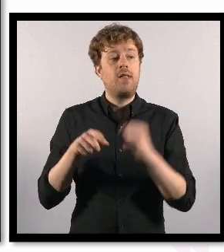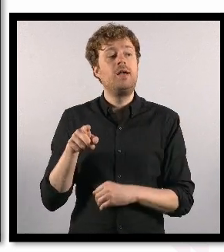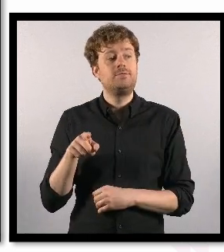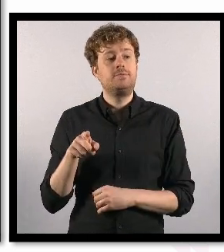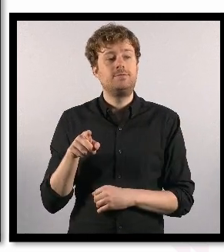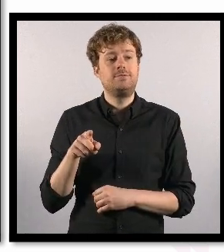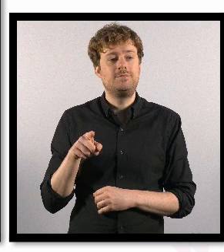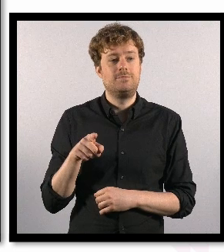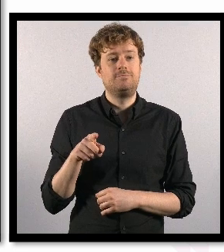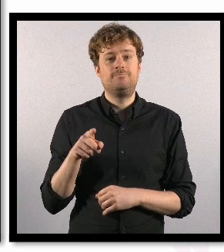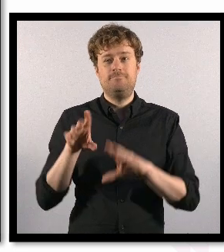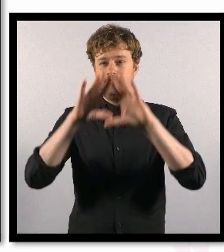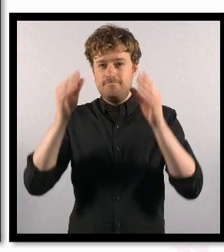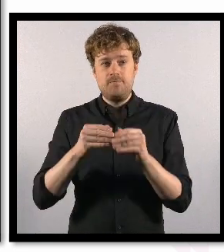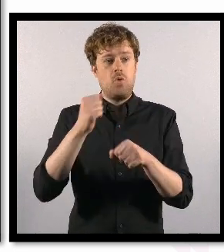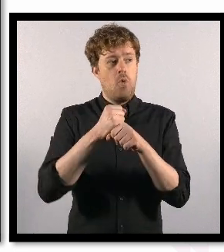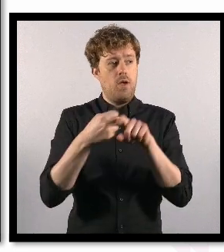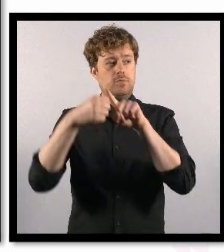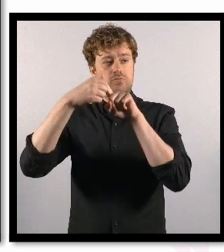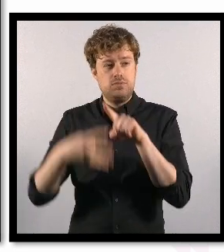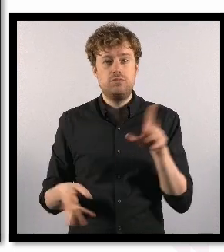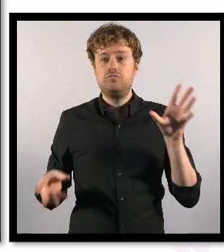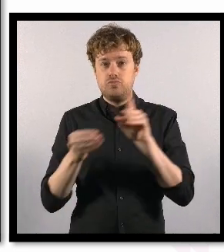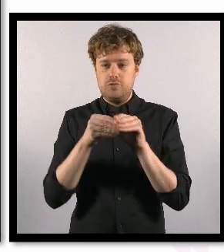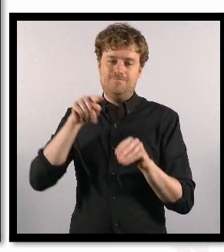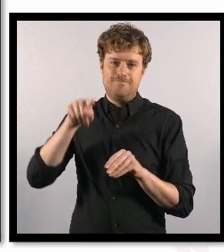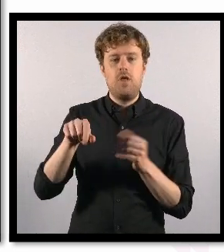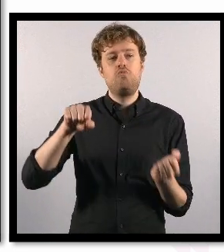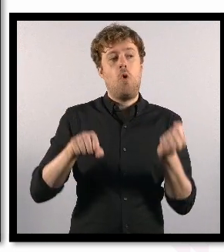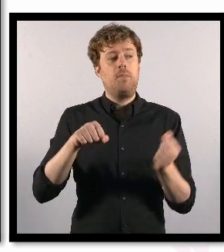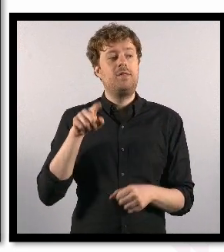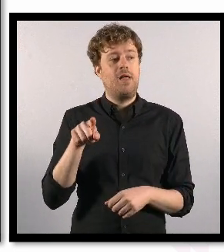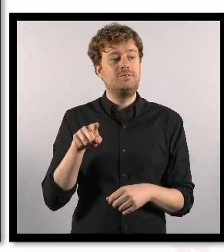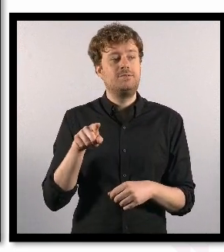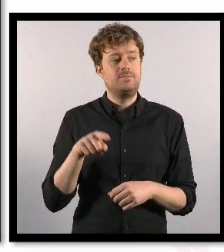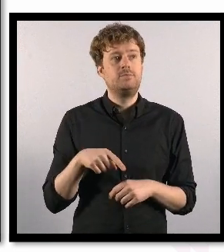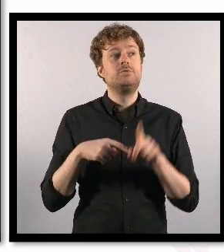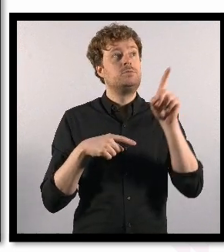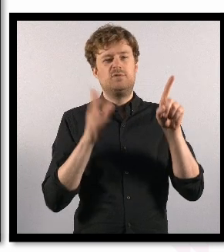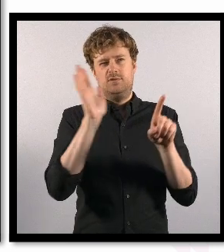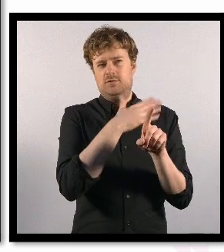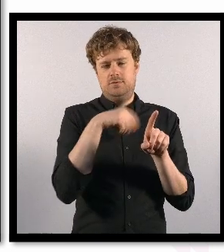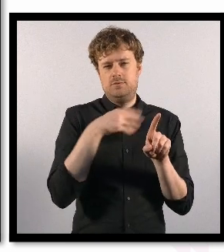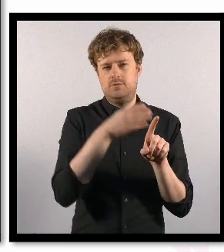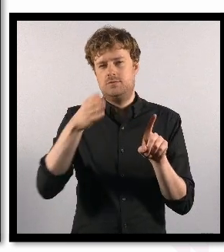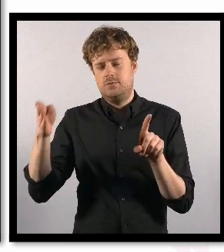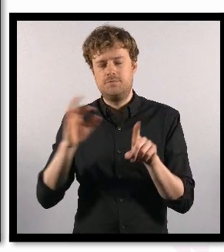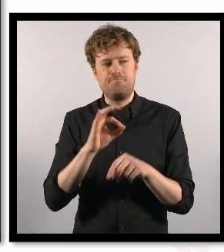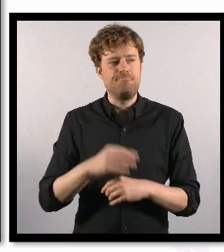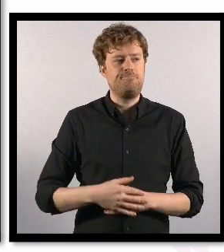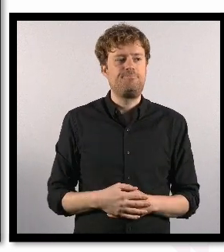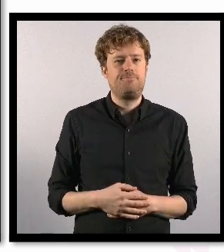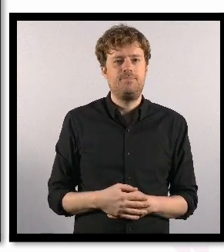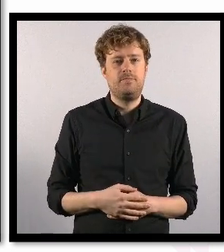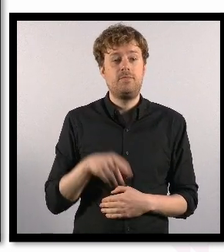this. Thank you, Fabio. And everything runs on Run AI. So, in partnership with, as I said, MIT, University of